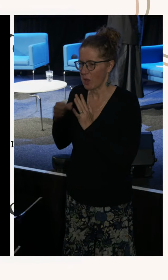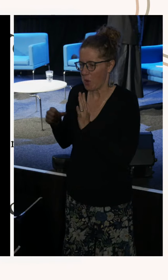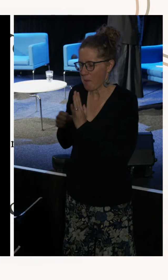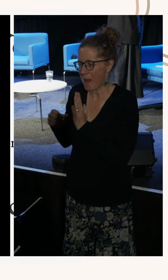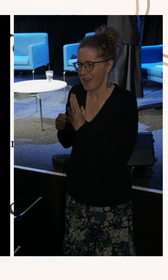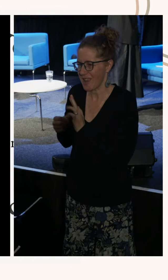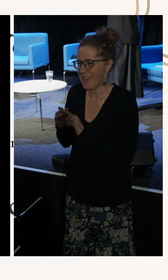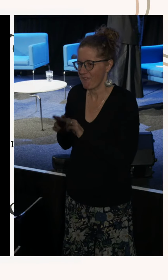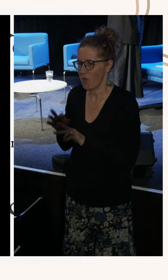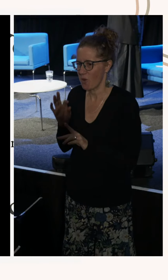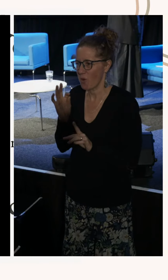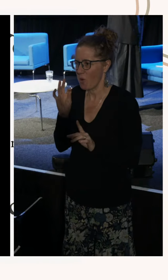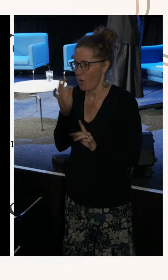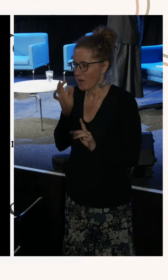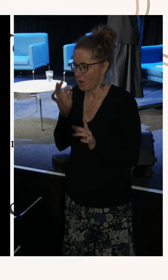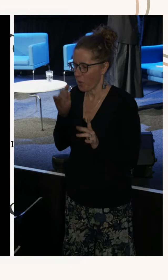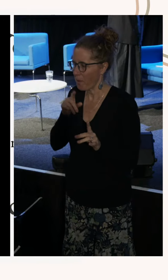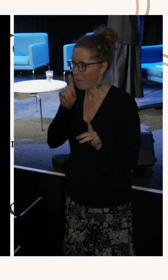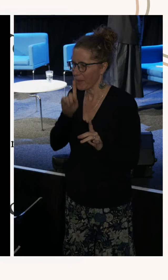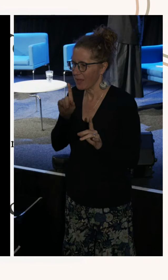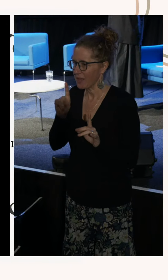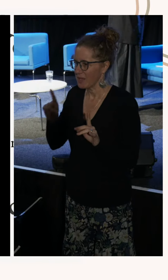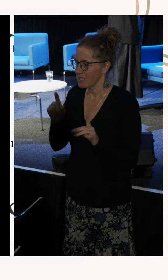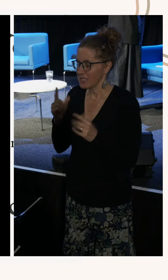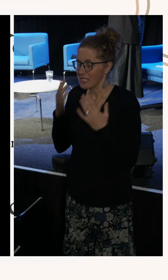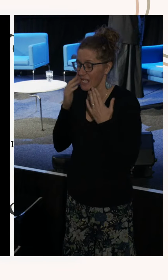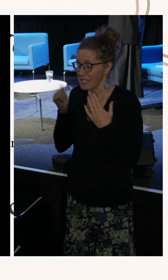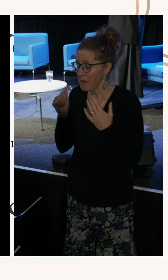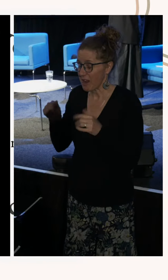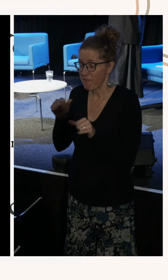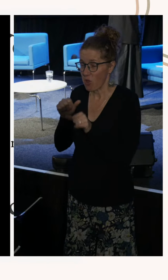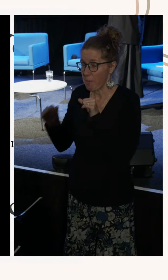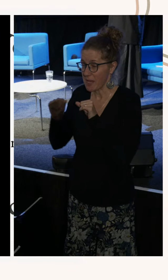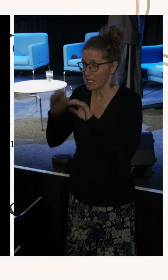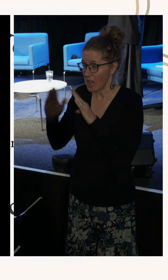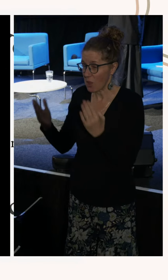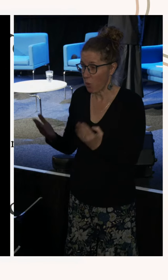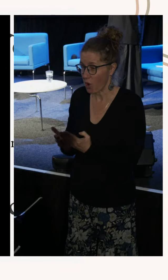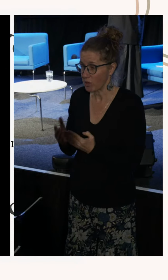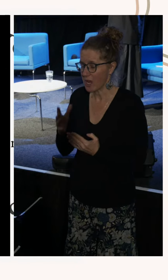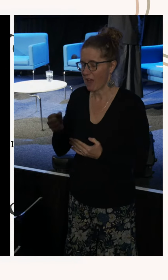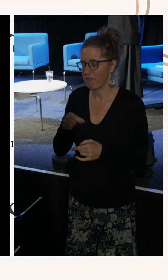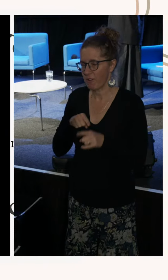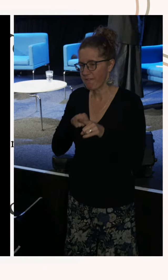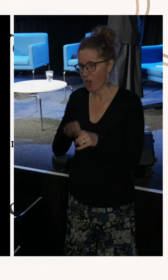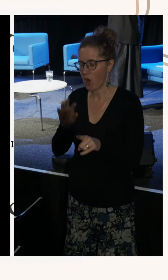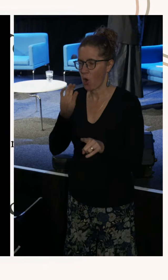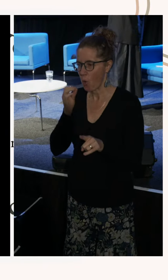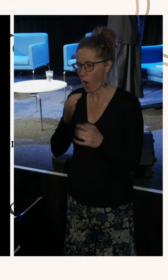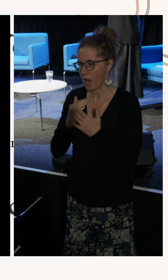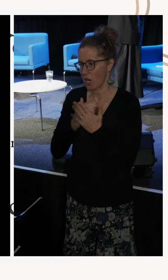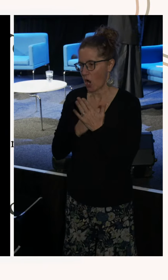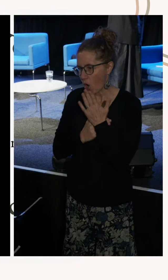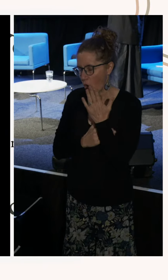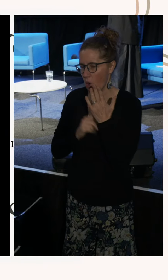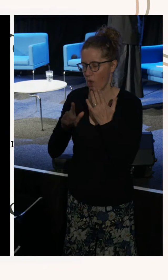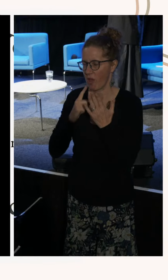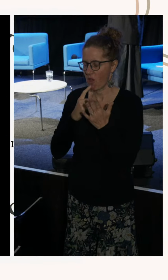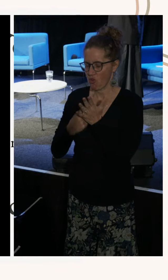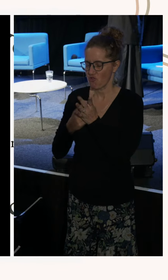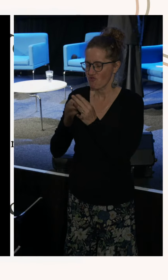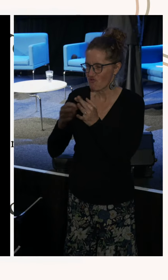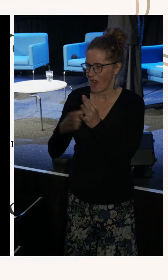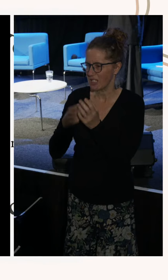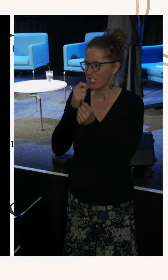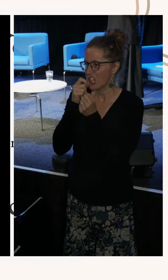isn't enough to be among the best in the world at your chosen craft. You must then be subject to white edgelords with cum-encrusted socks scream racist slurs at